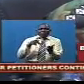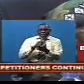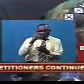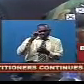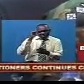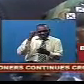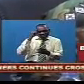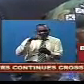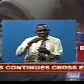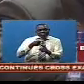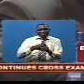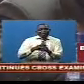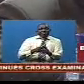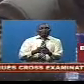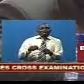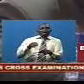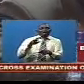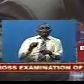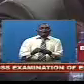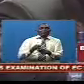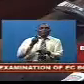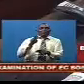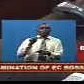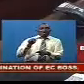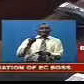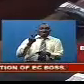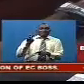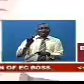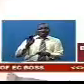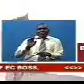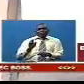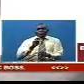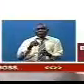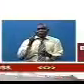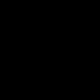recovered for this month in Accra is 2.7 million Ghana cedis.